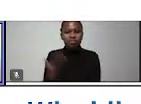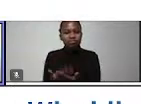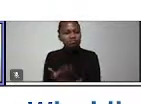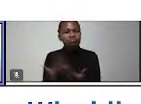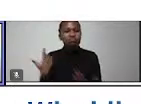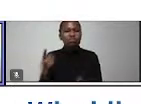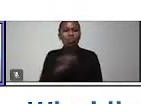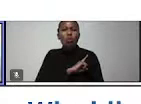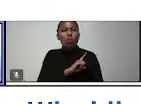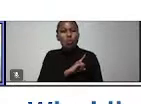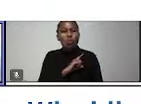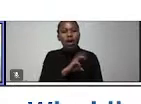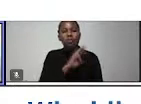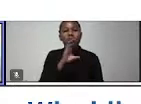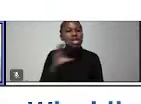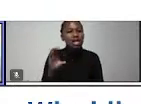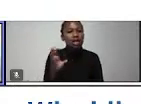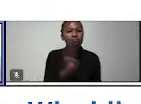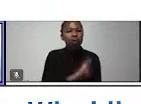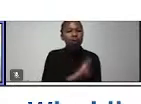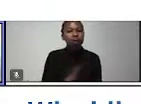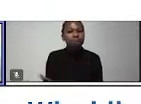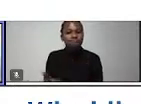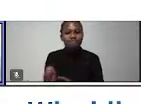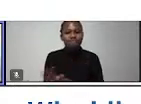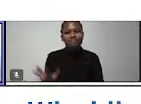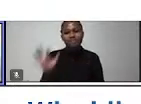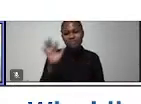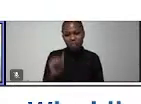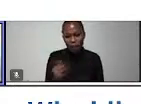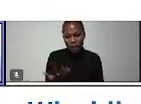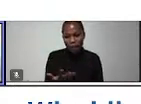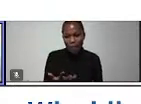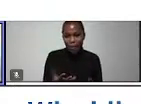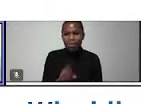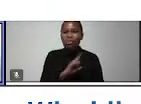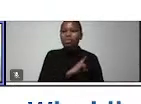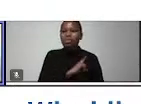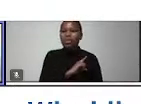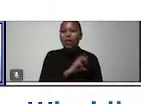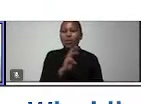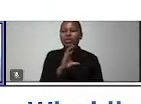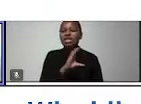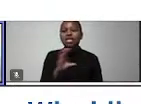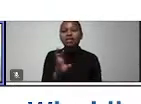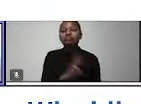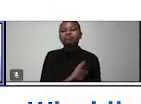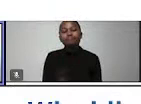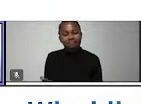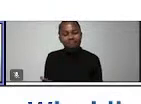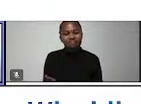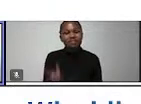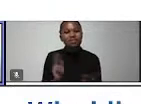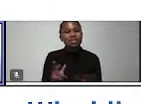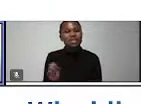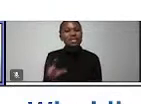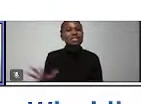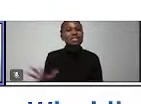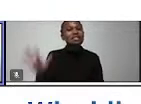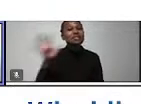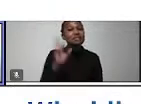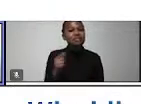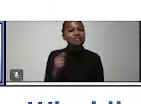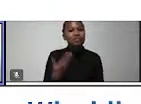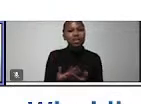Western Cape is ready as South Africa. Why is the Western Cape is ready? And again, as South Africa in this regard is seen as